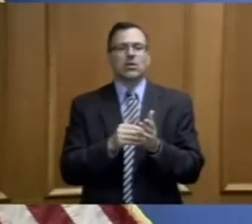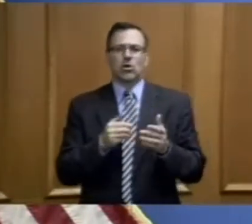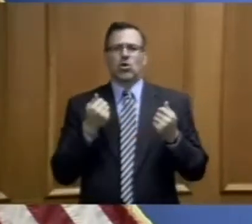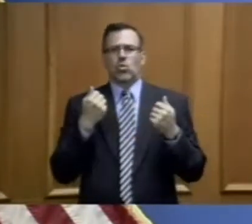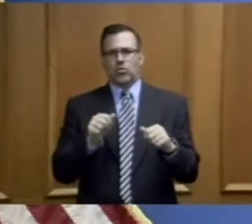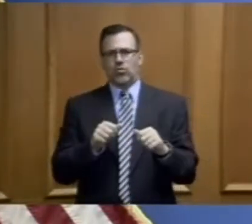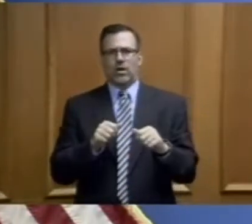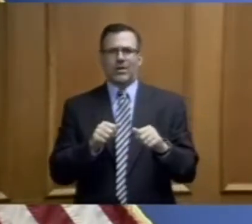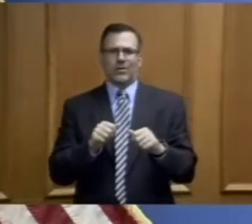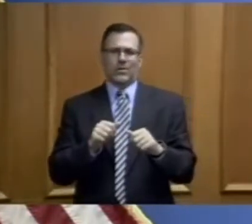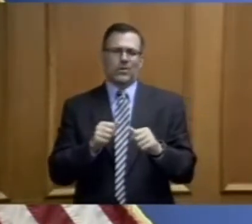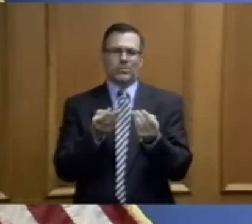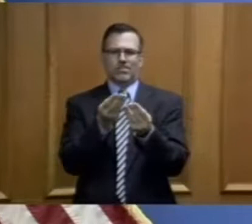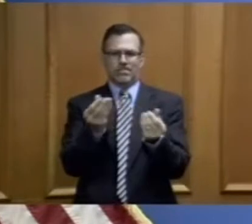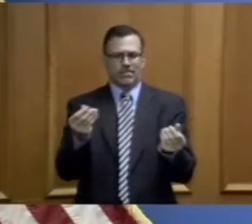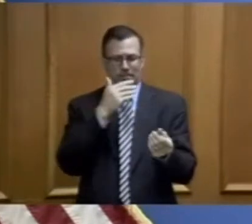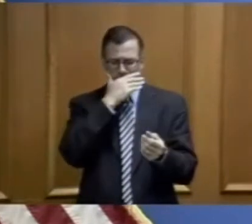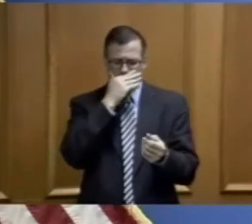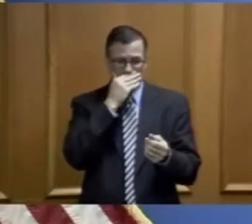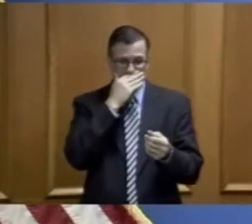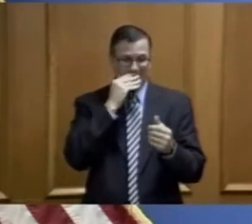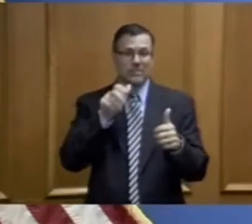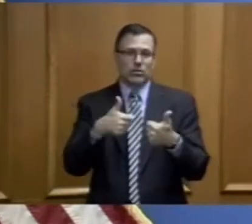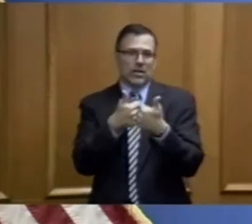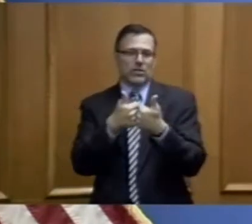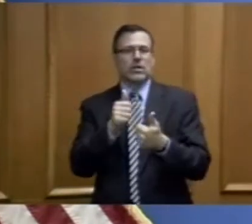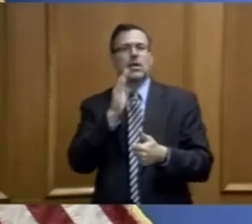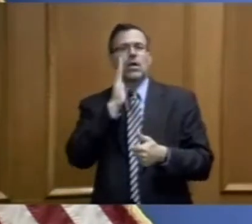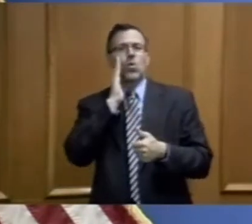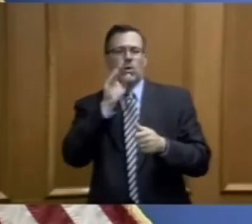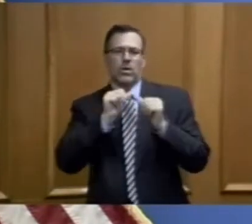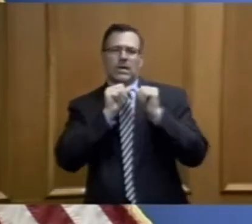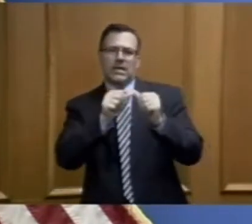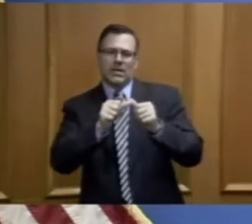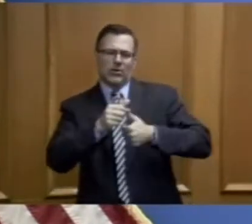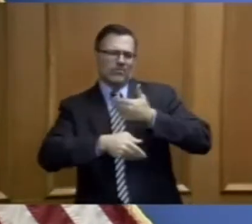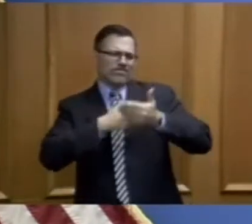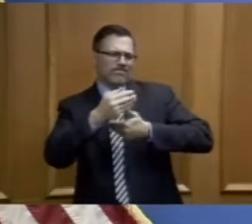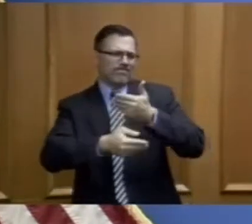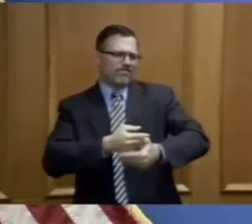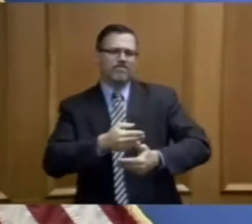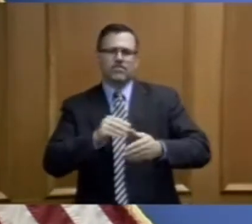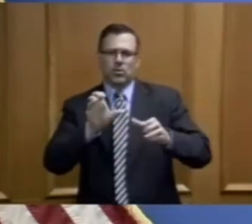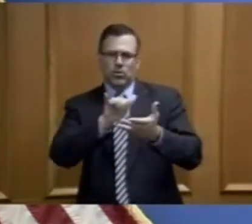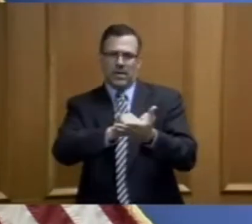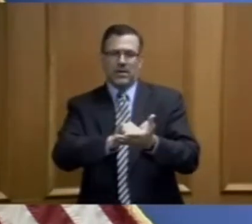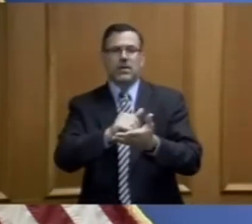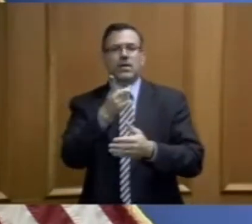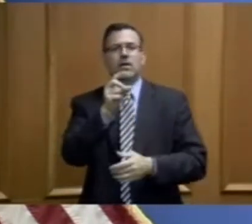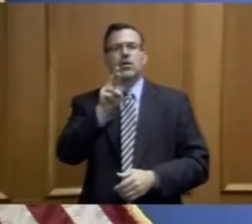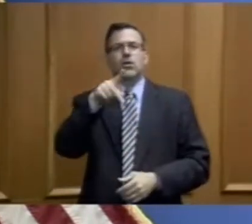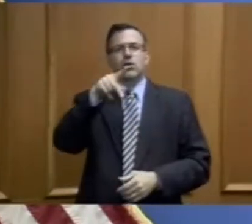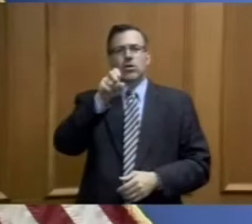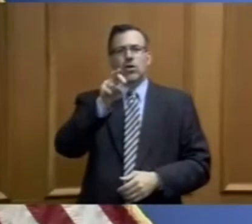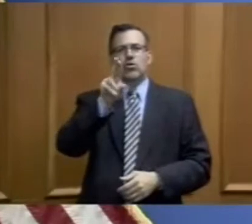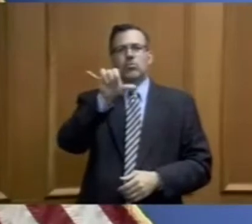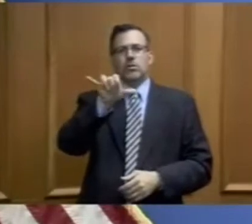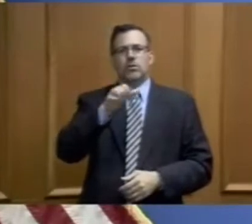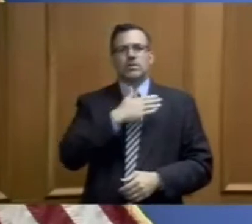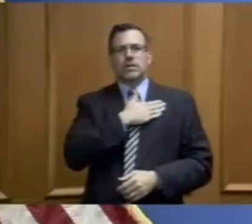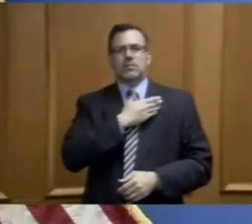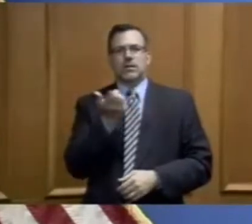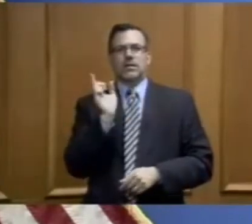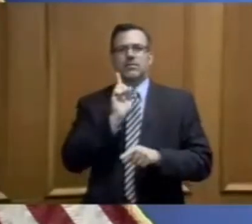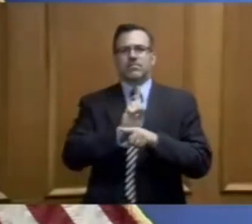those challenges. And there are a number of steps that will be taken in the weeks and months ahead to do just that. Dr. Piercy, if you would please come up and give a